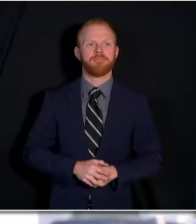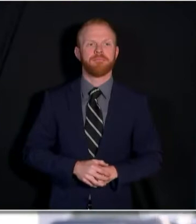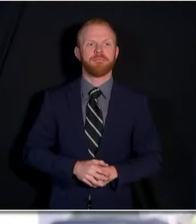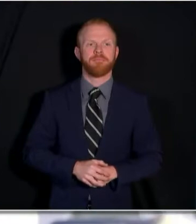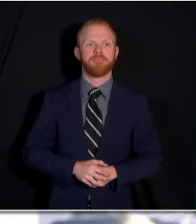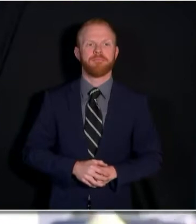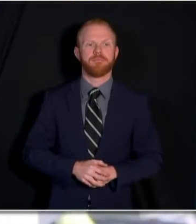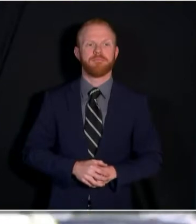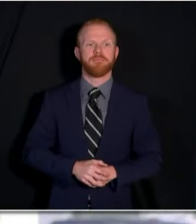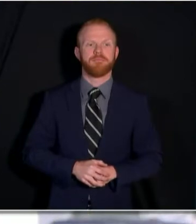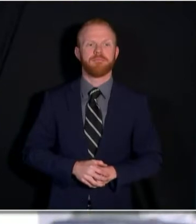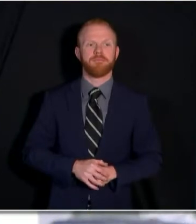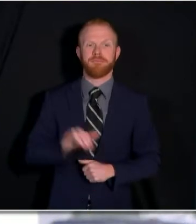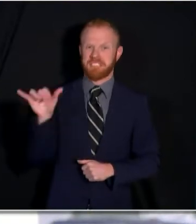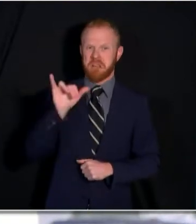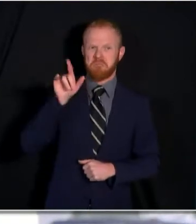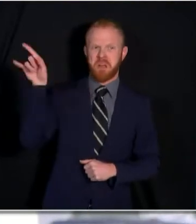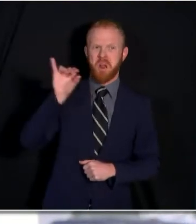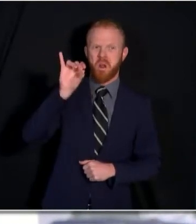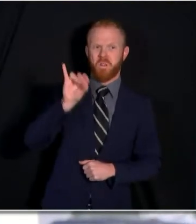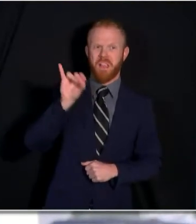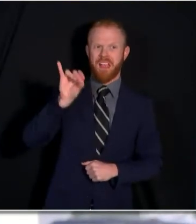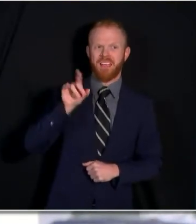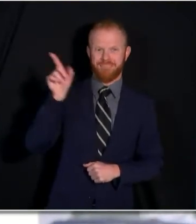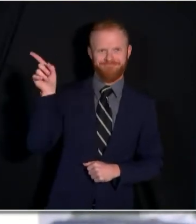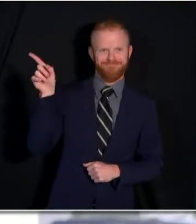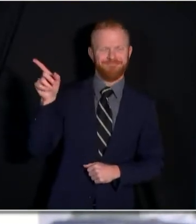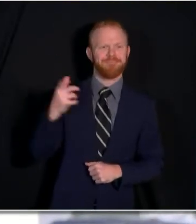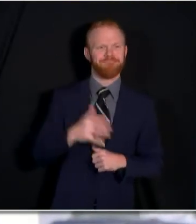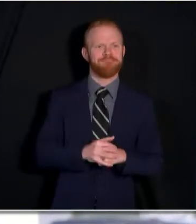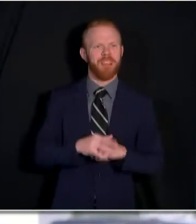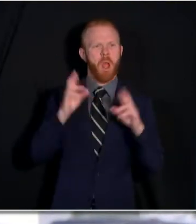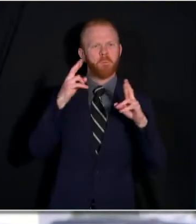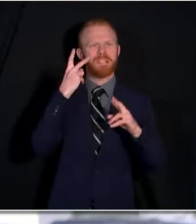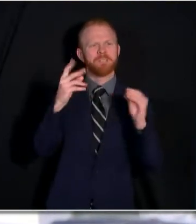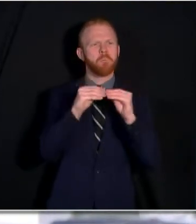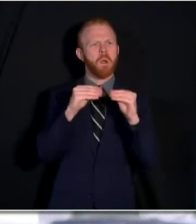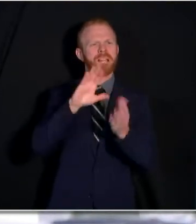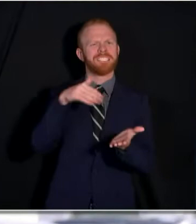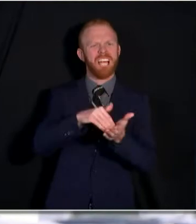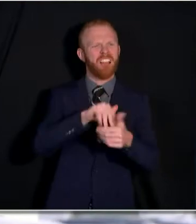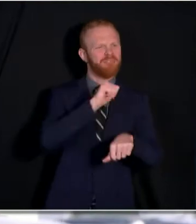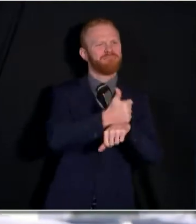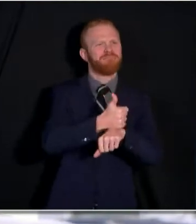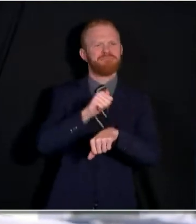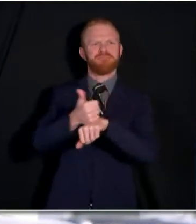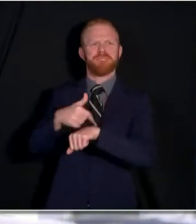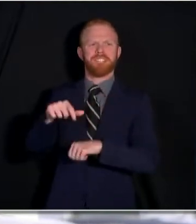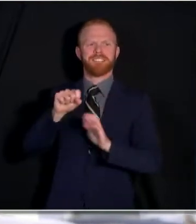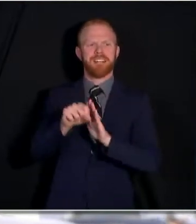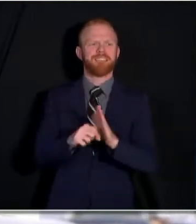expectation you're going to be seeing more and more of these all throughout the state in the coming weeks and months. Thank you, everybody.